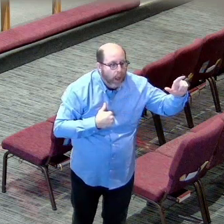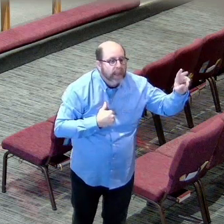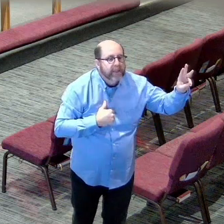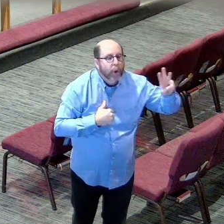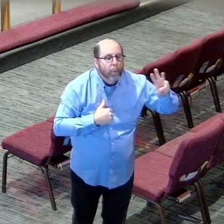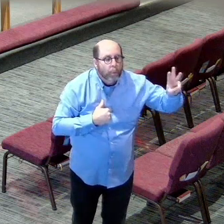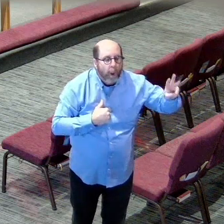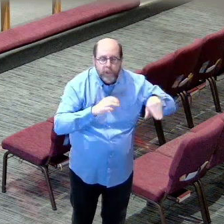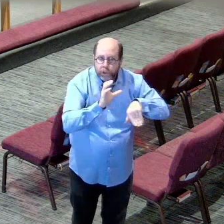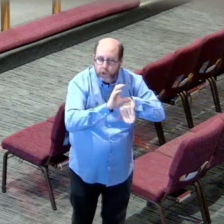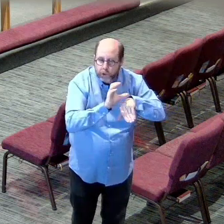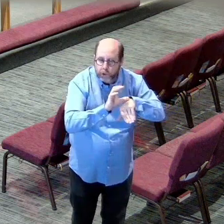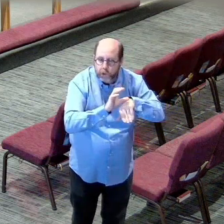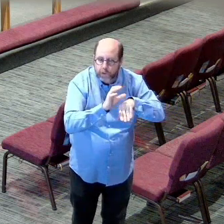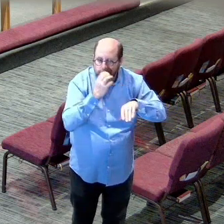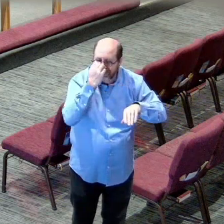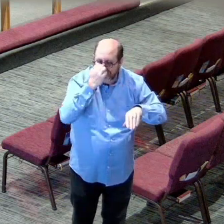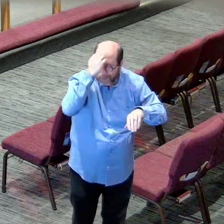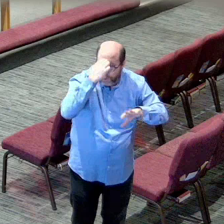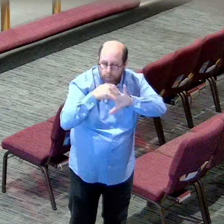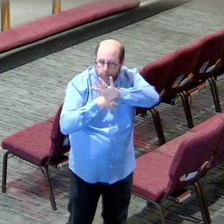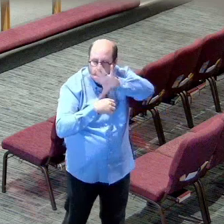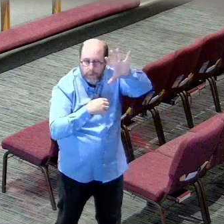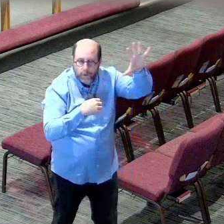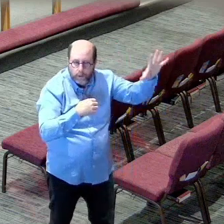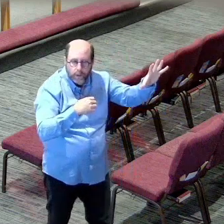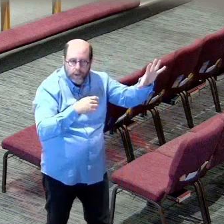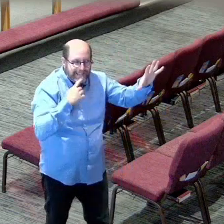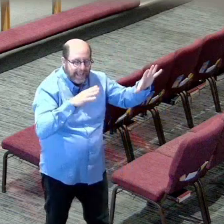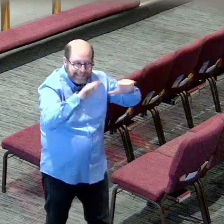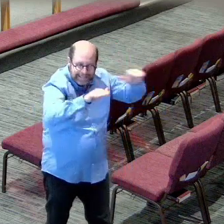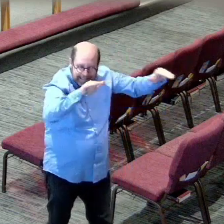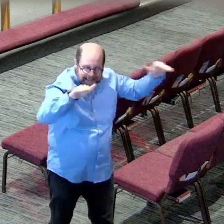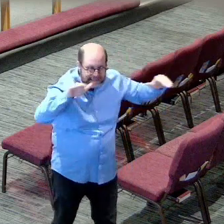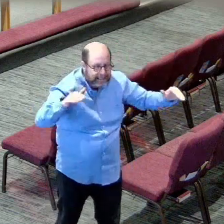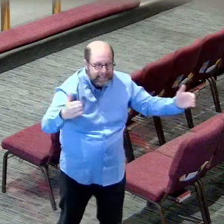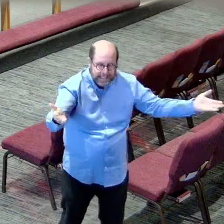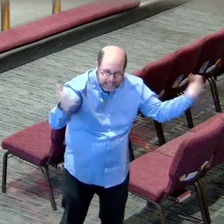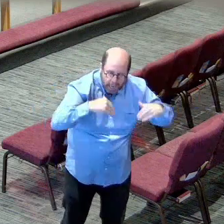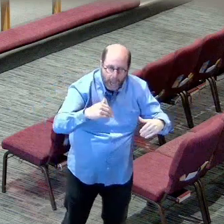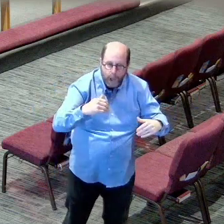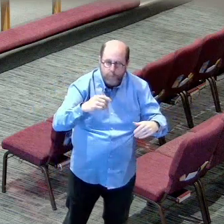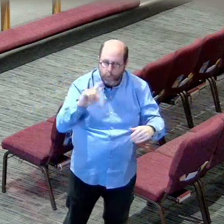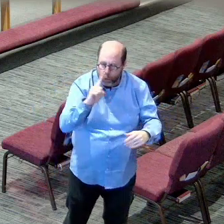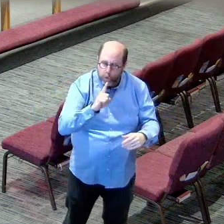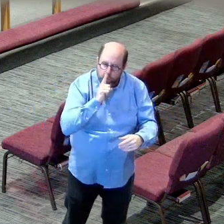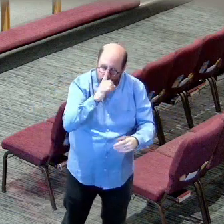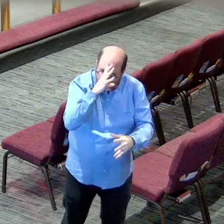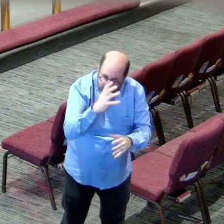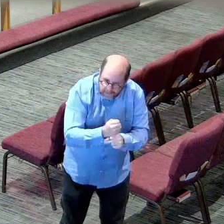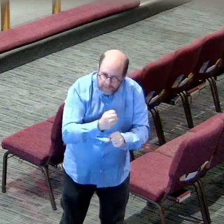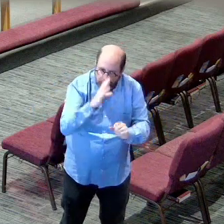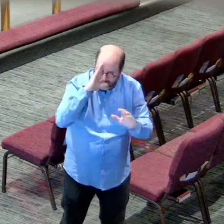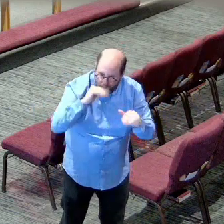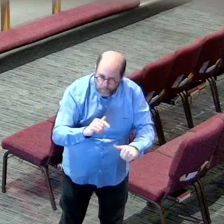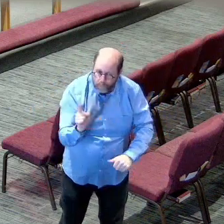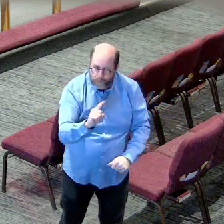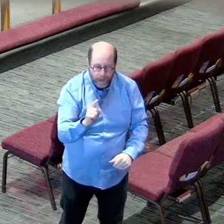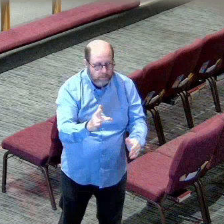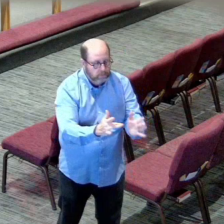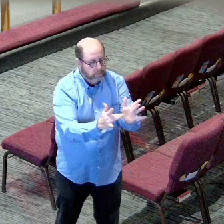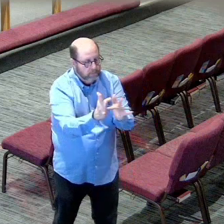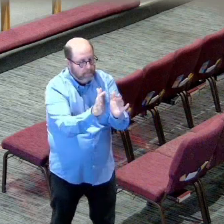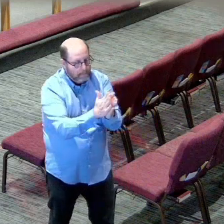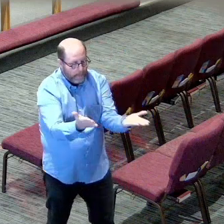back to the source of their faith and hope, the Word of God, the Bible.